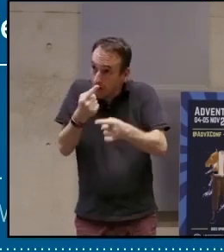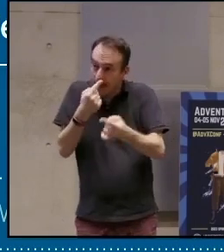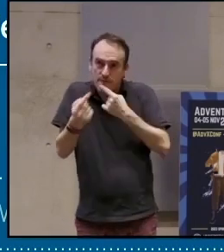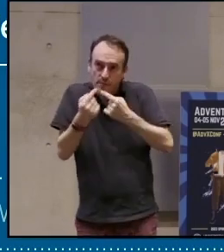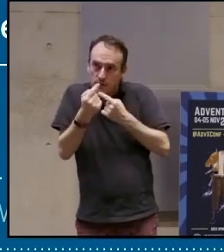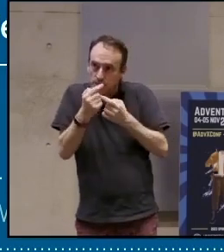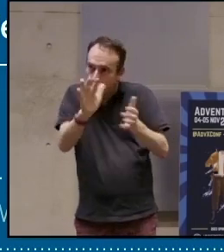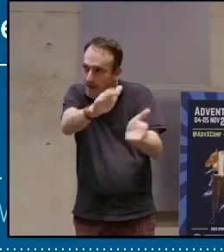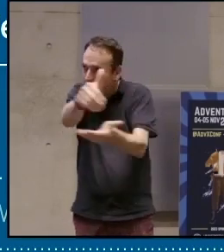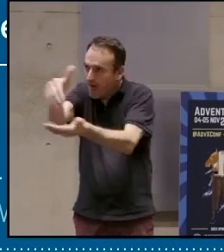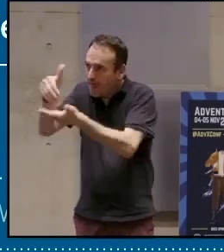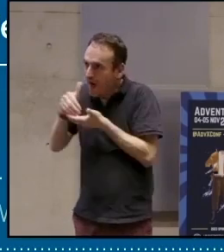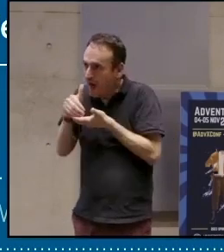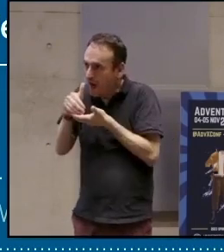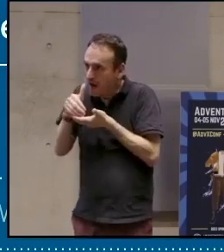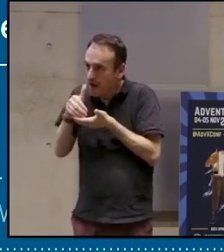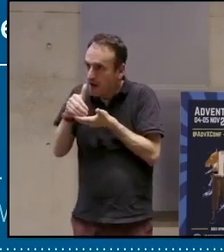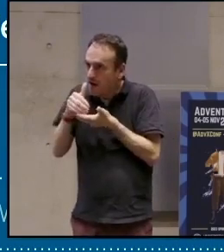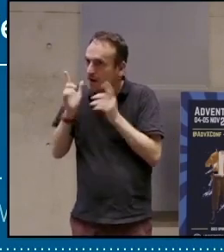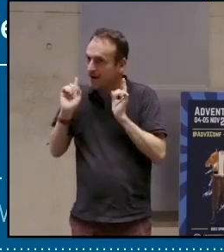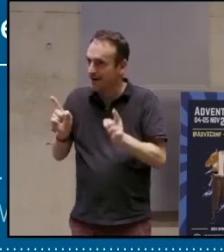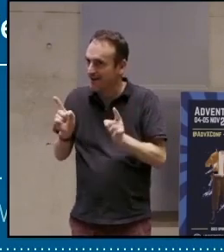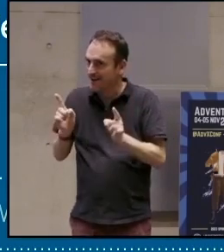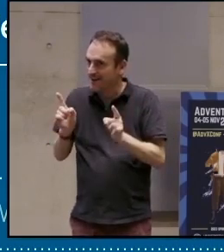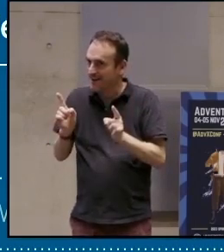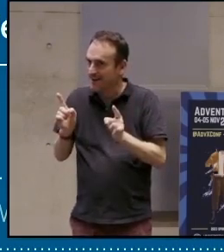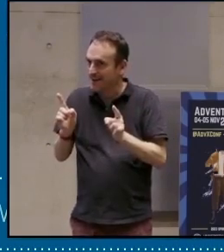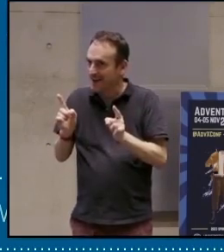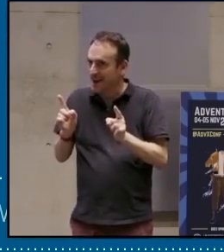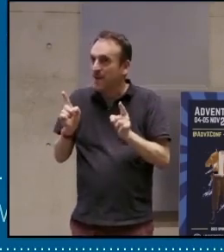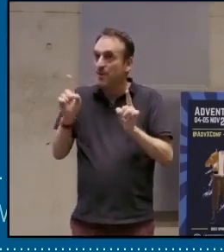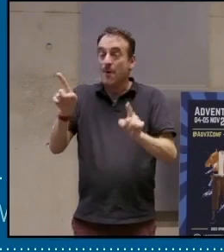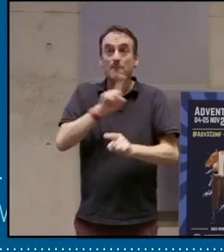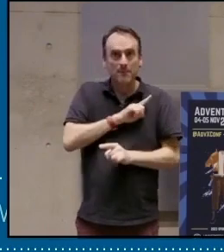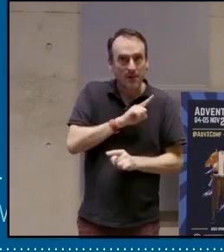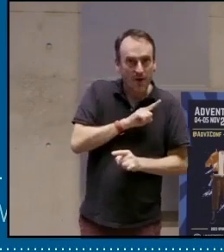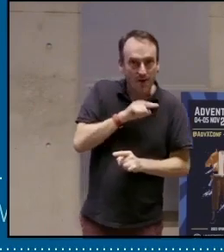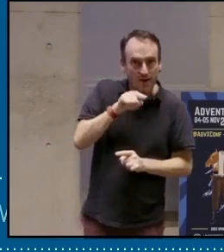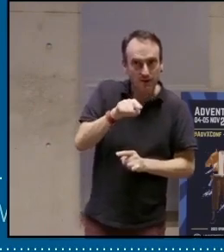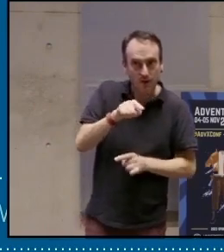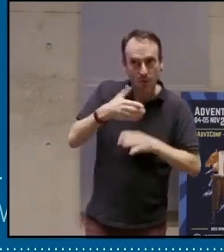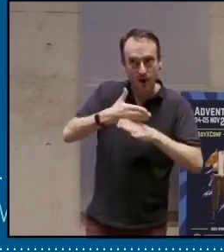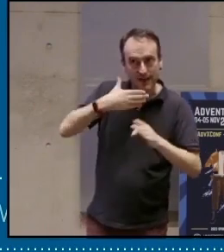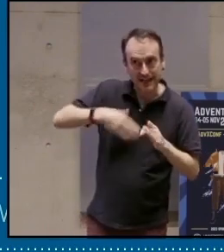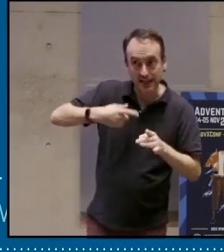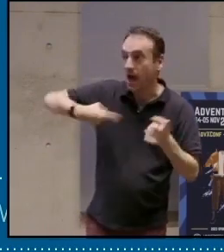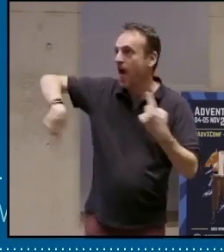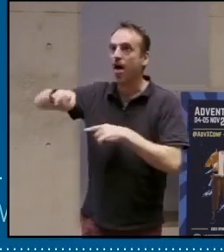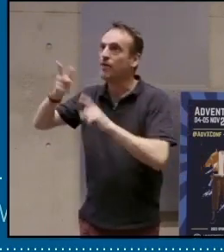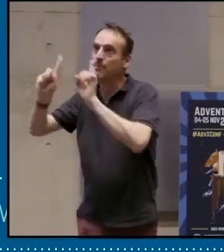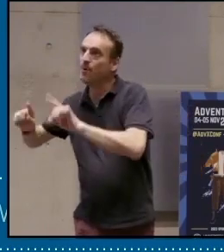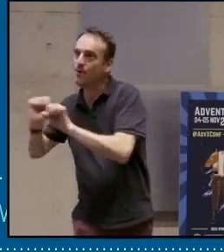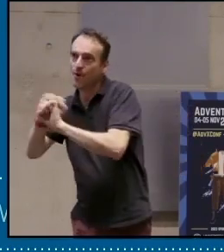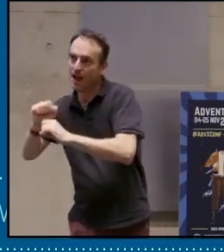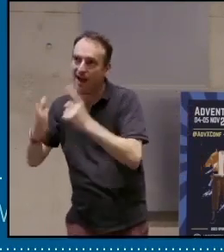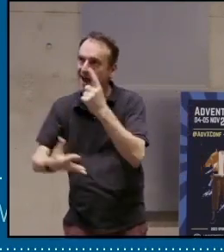it won't be the most obvious thing. The other stories won't already be about that. All right, time for another example.